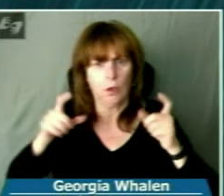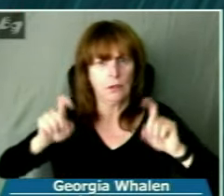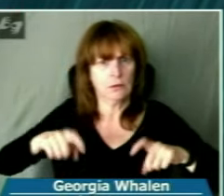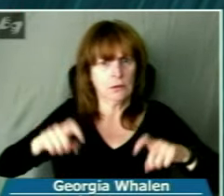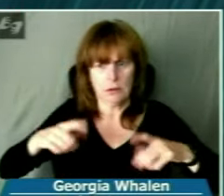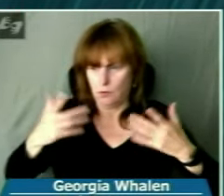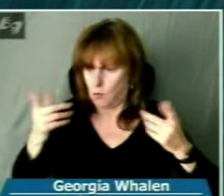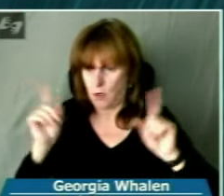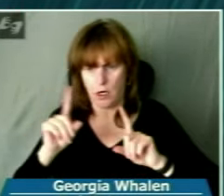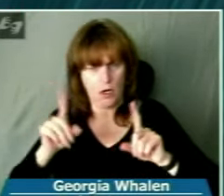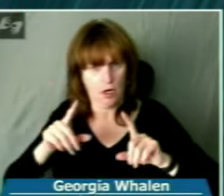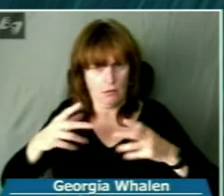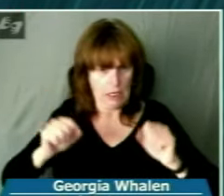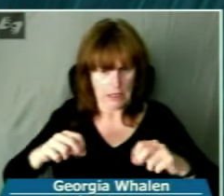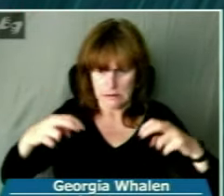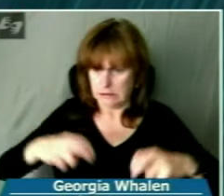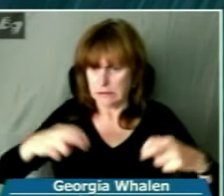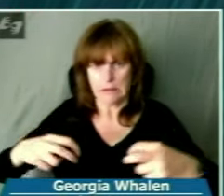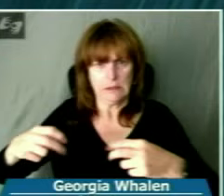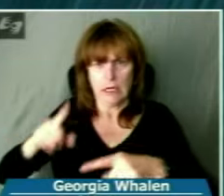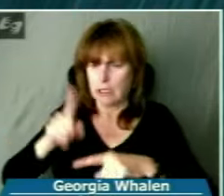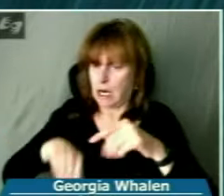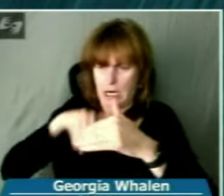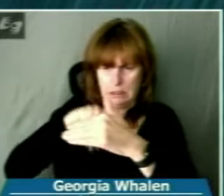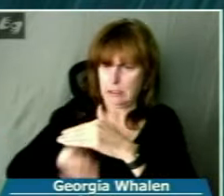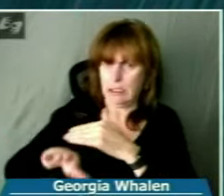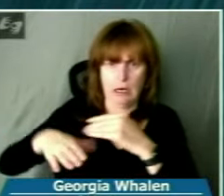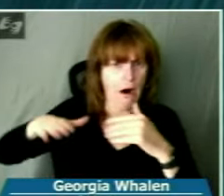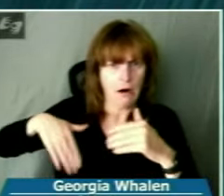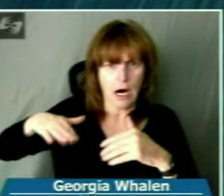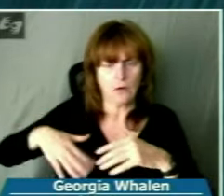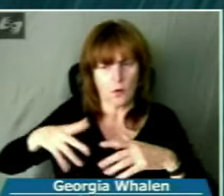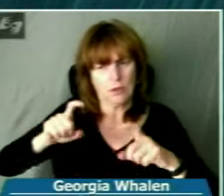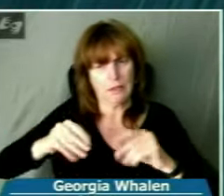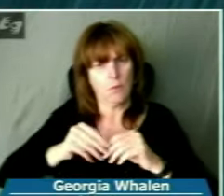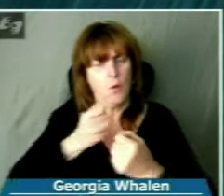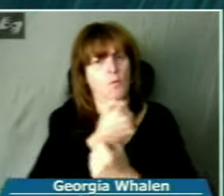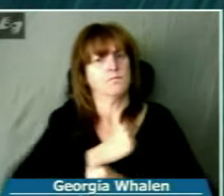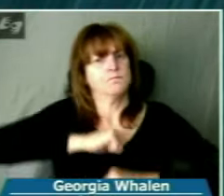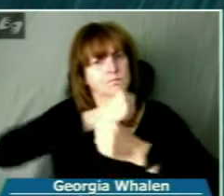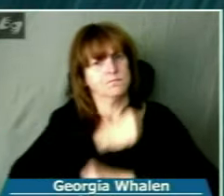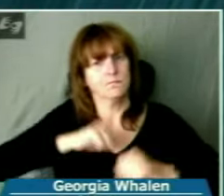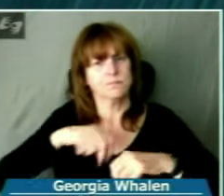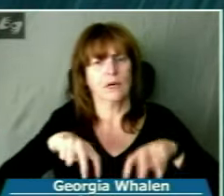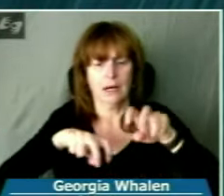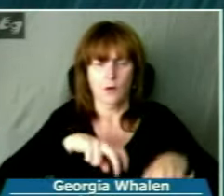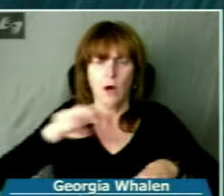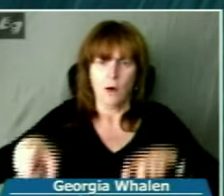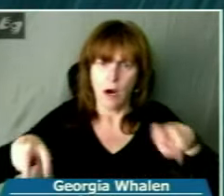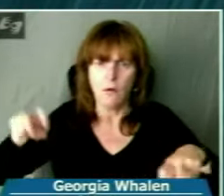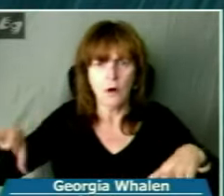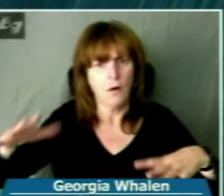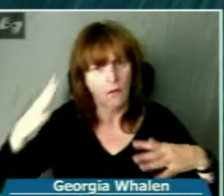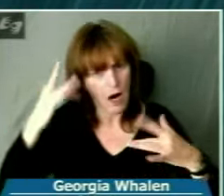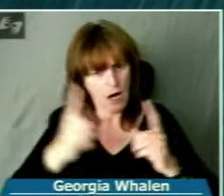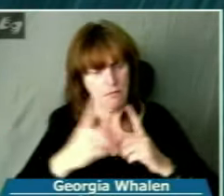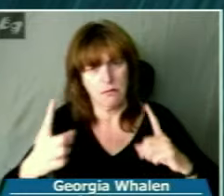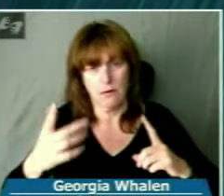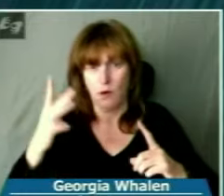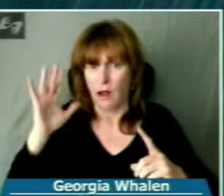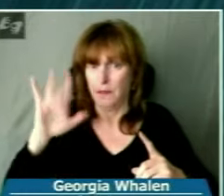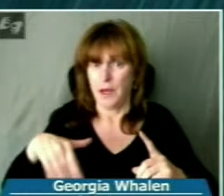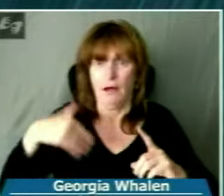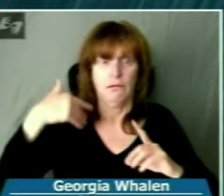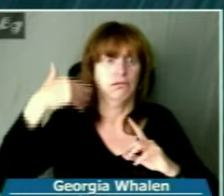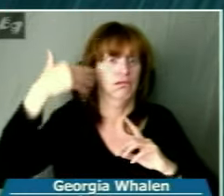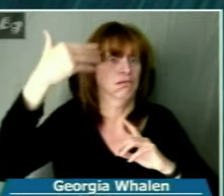physical separation. And certainly physical separation is gonna be with us, whether we like it or not, for quite some time. The whole room went